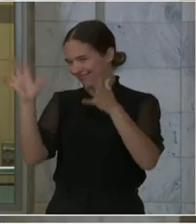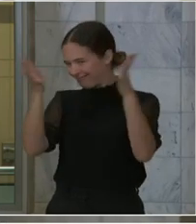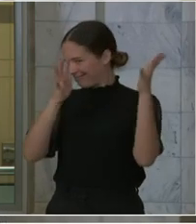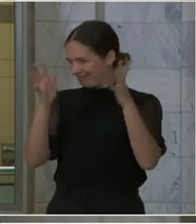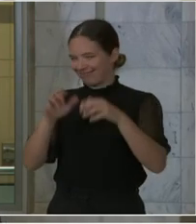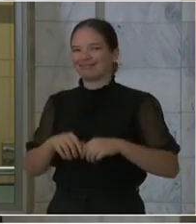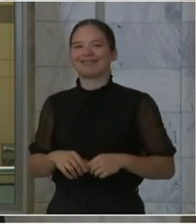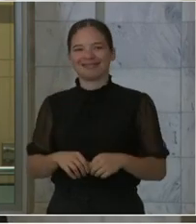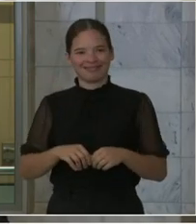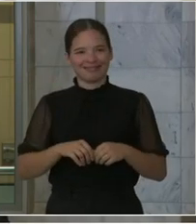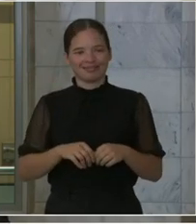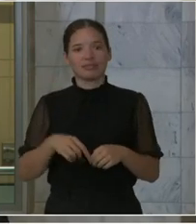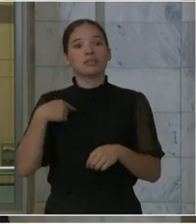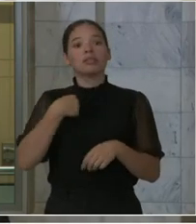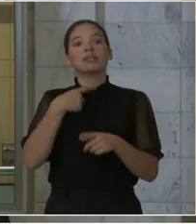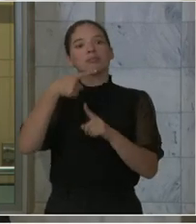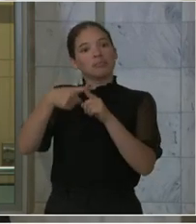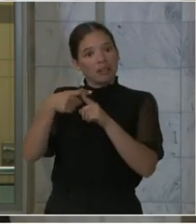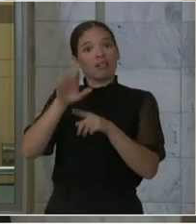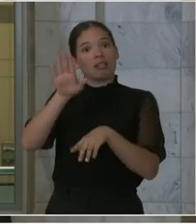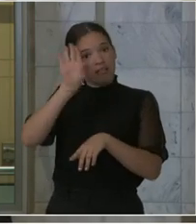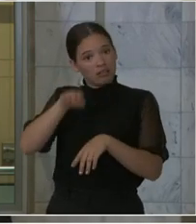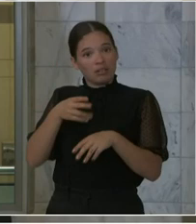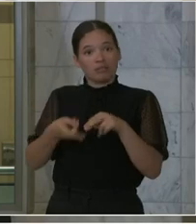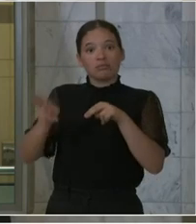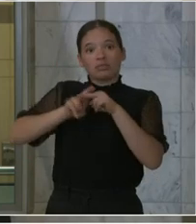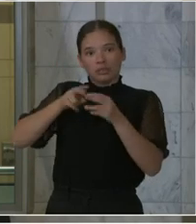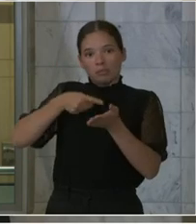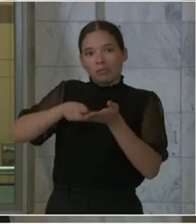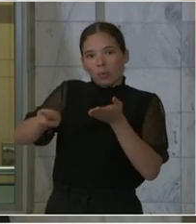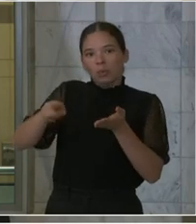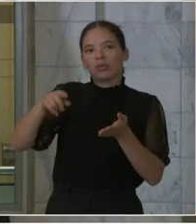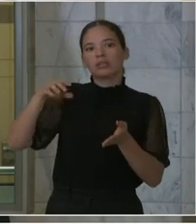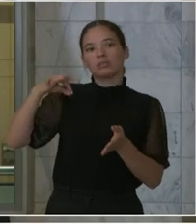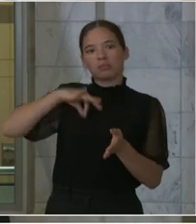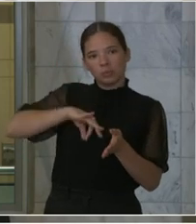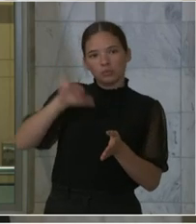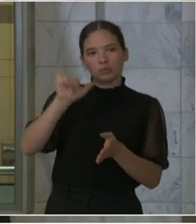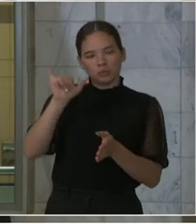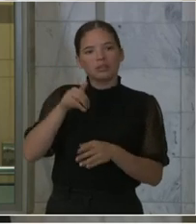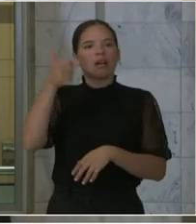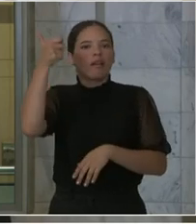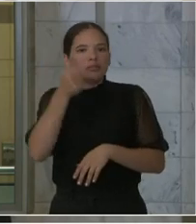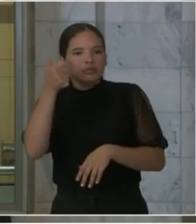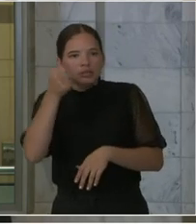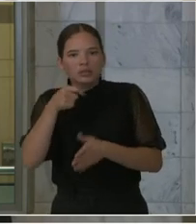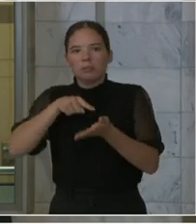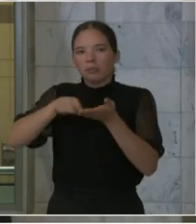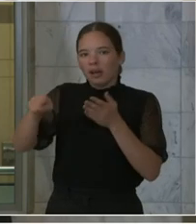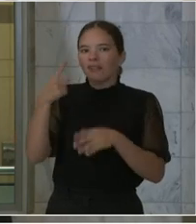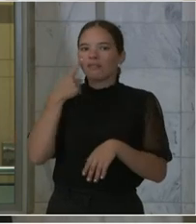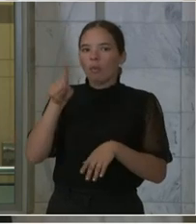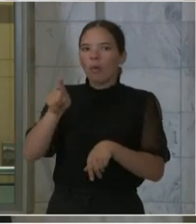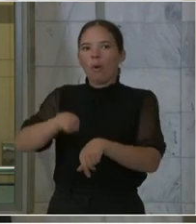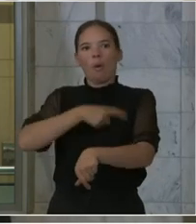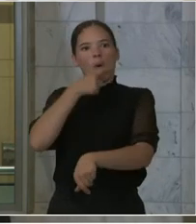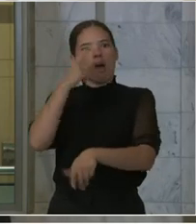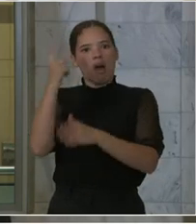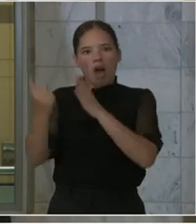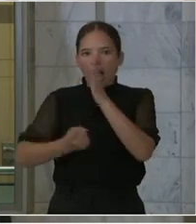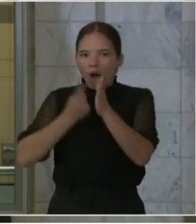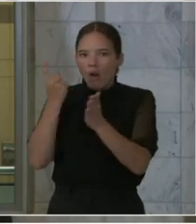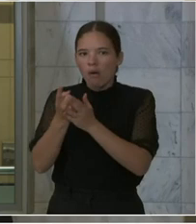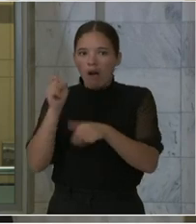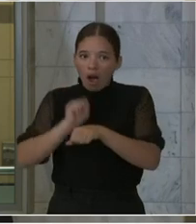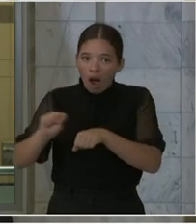We're also increasing bonuses and including supplemental pay for the long hours many employees work outside of